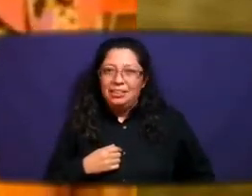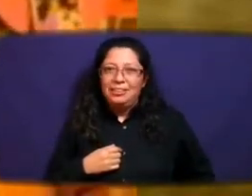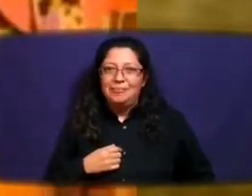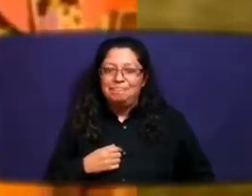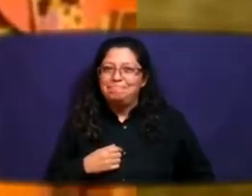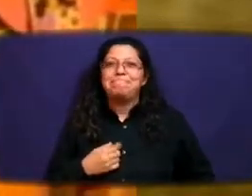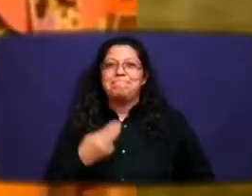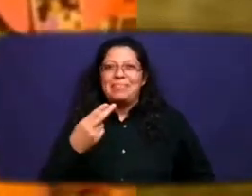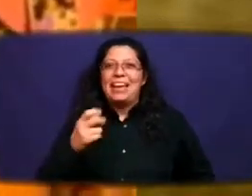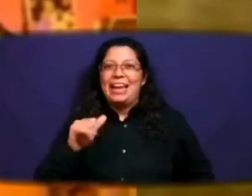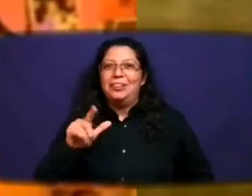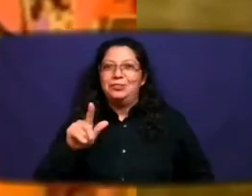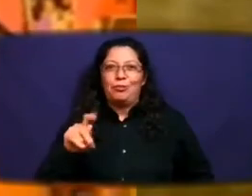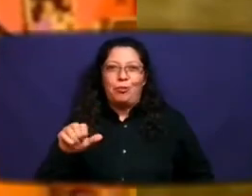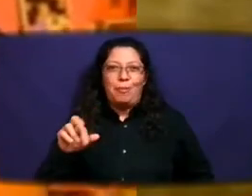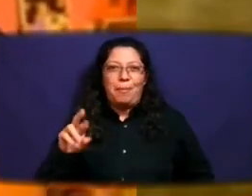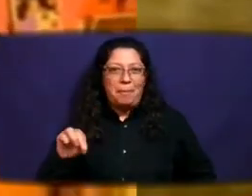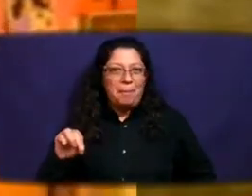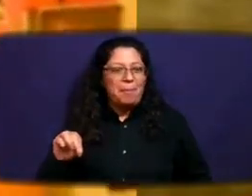Hailstorm